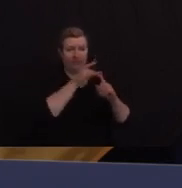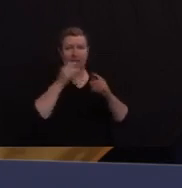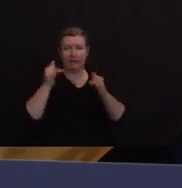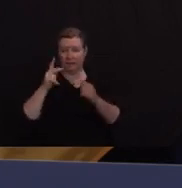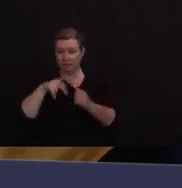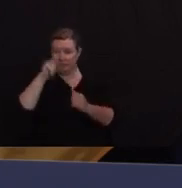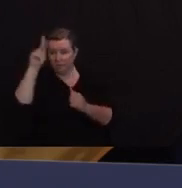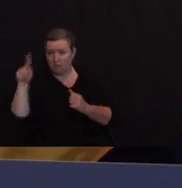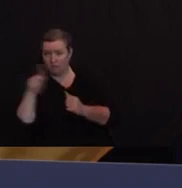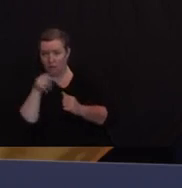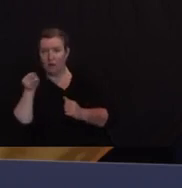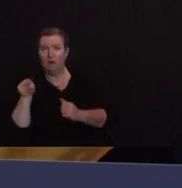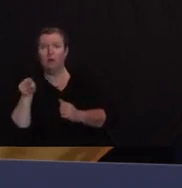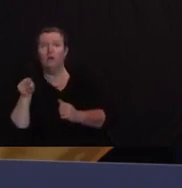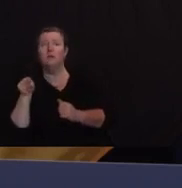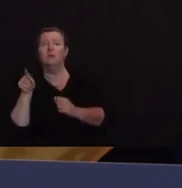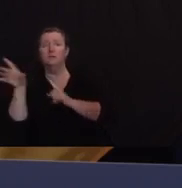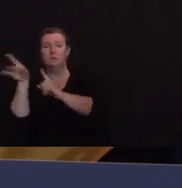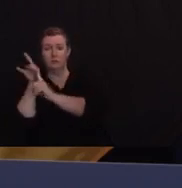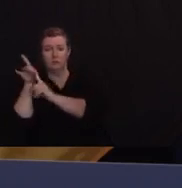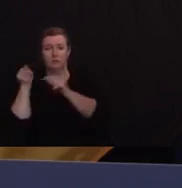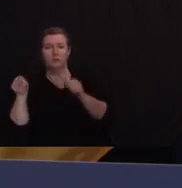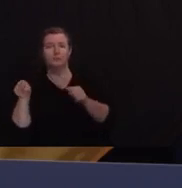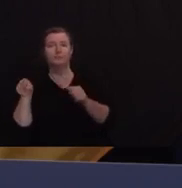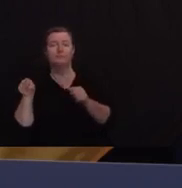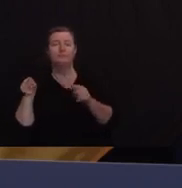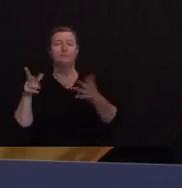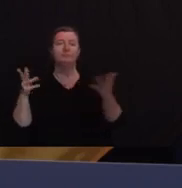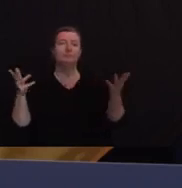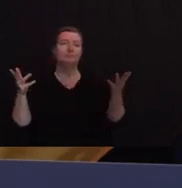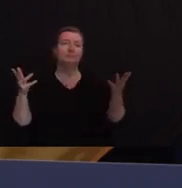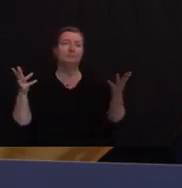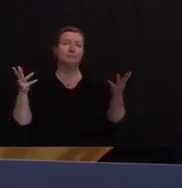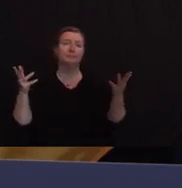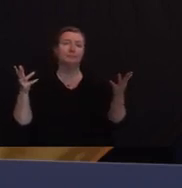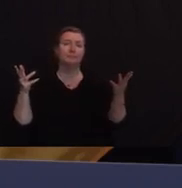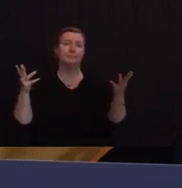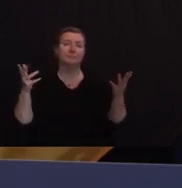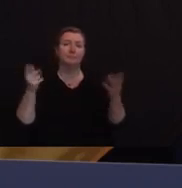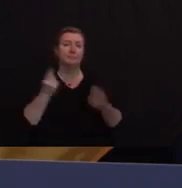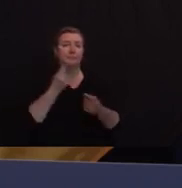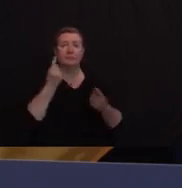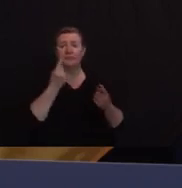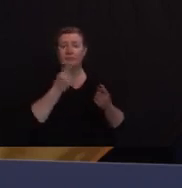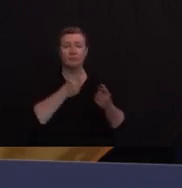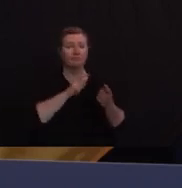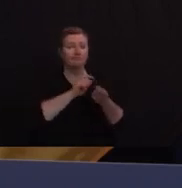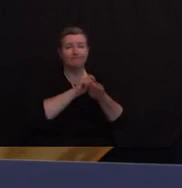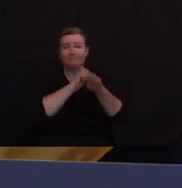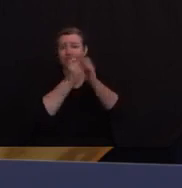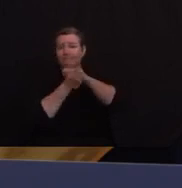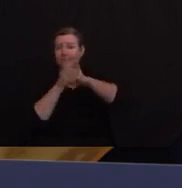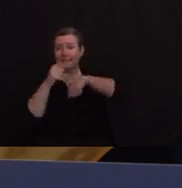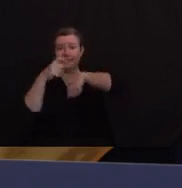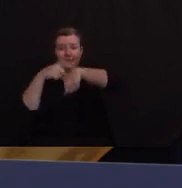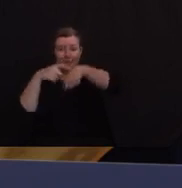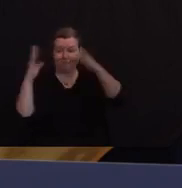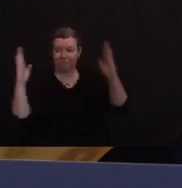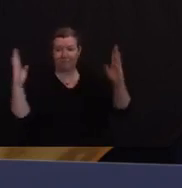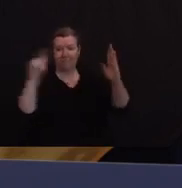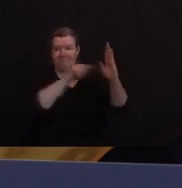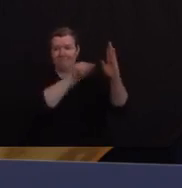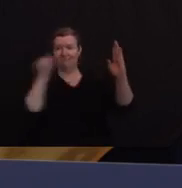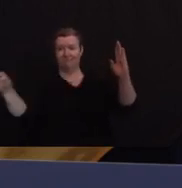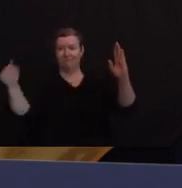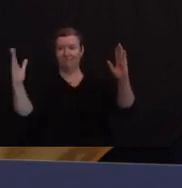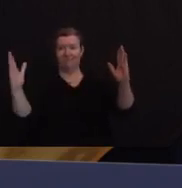problem with that is something else has changed. Well, big thing that's changed is time. It's now months longer after those people were first